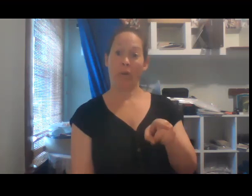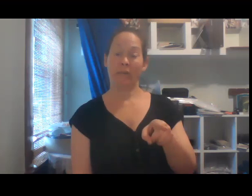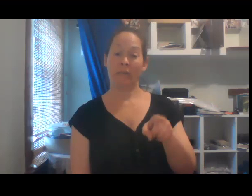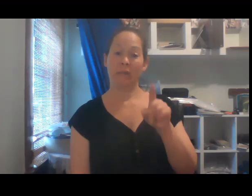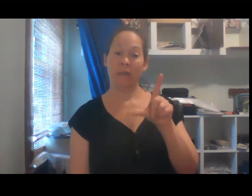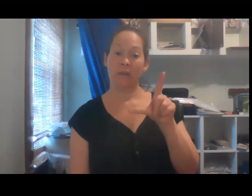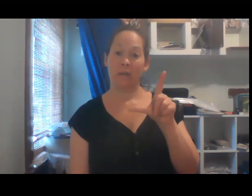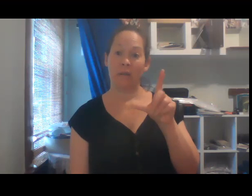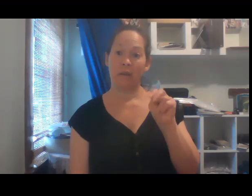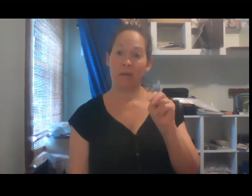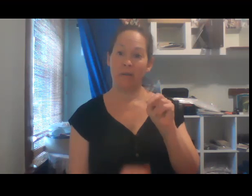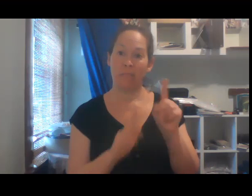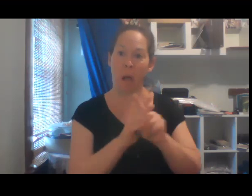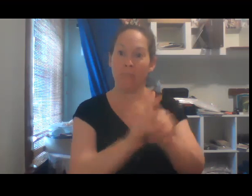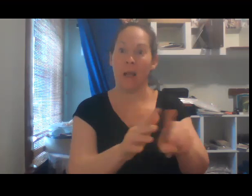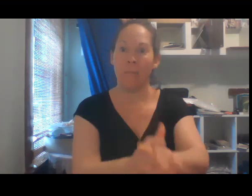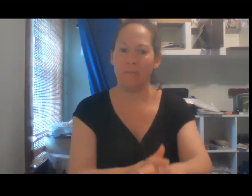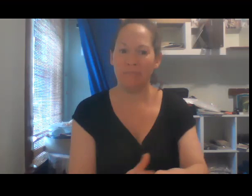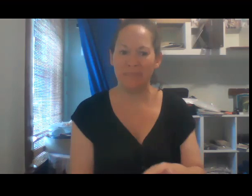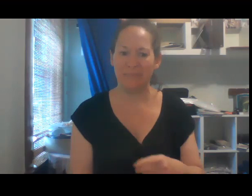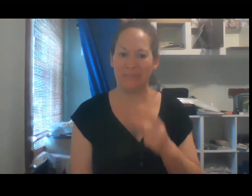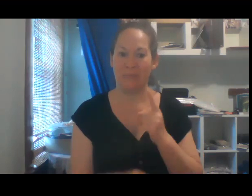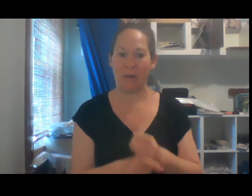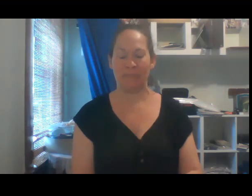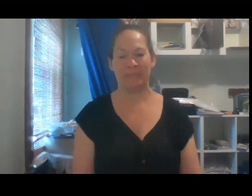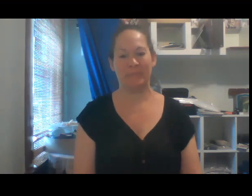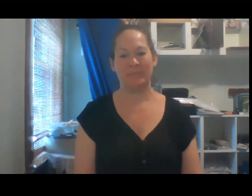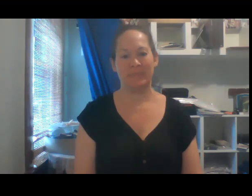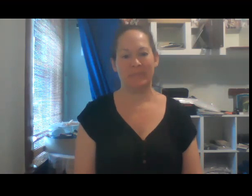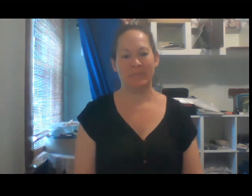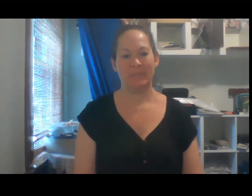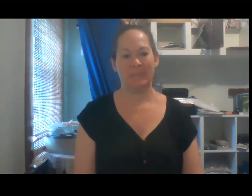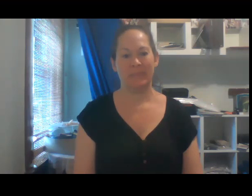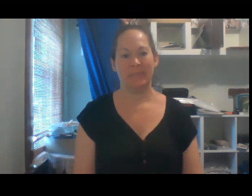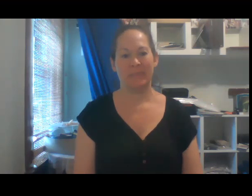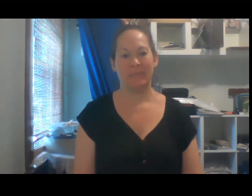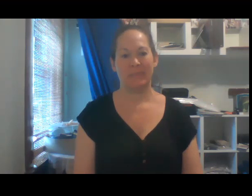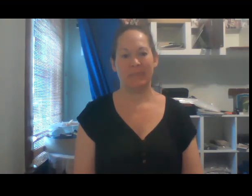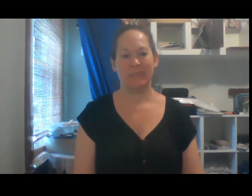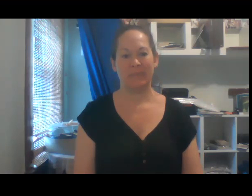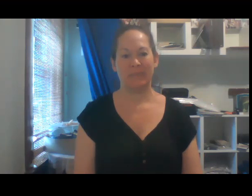log of 2 keeps popping up, the 0.619. And there's where my negative sign came from.